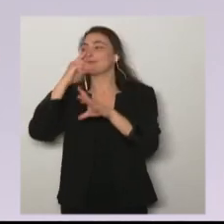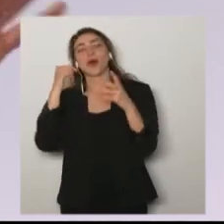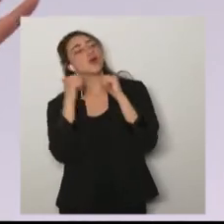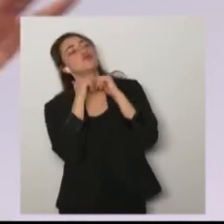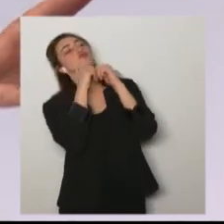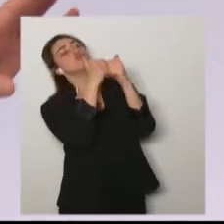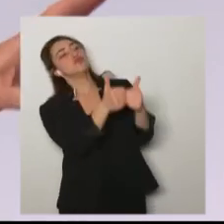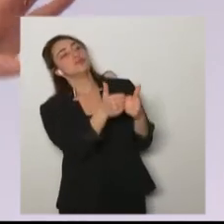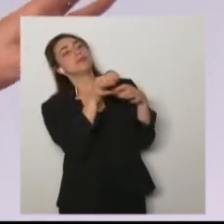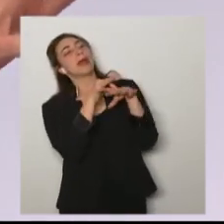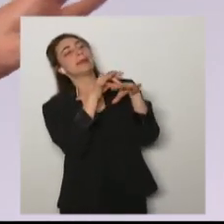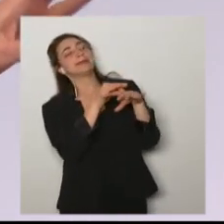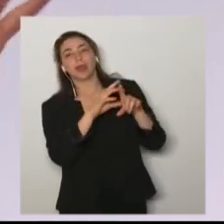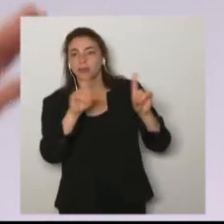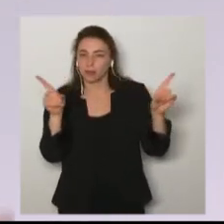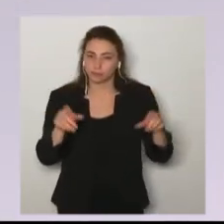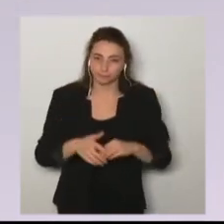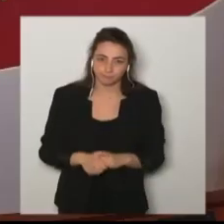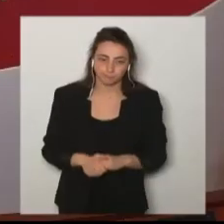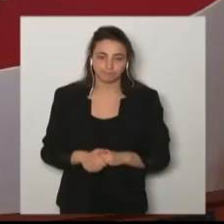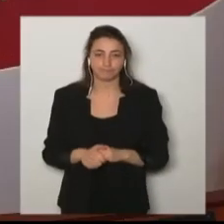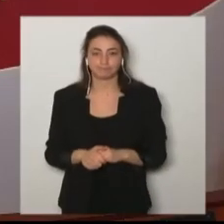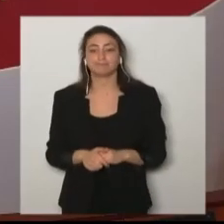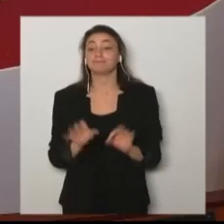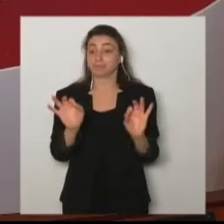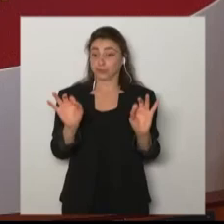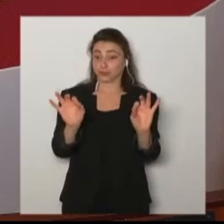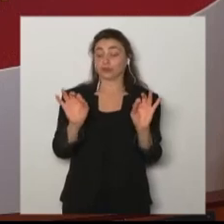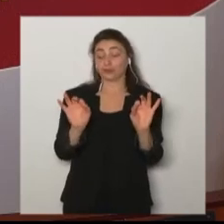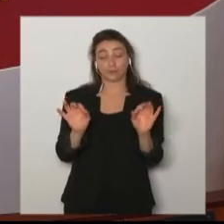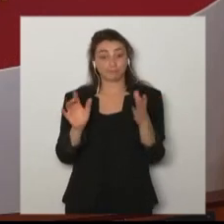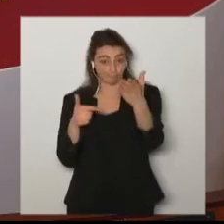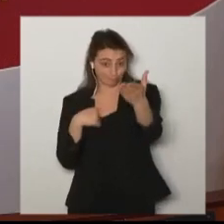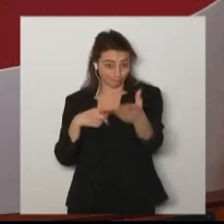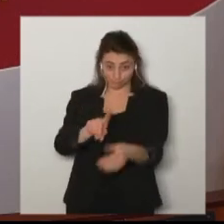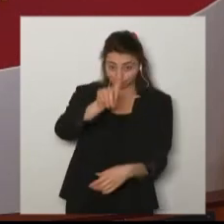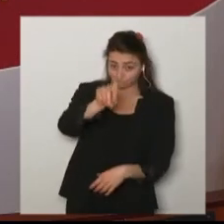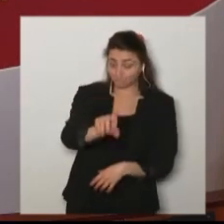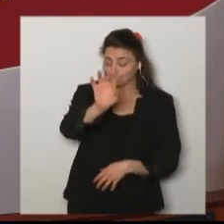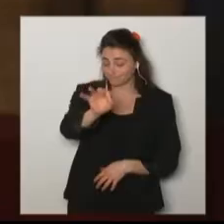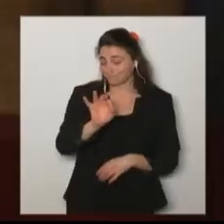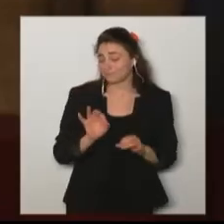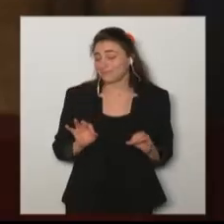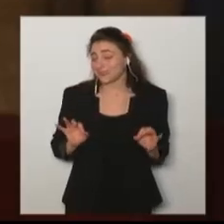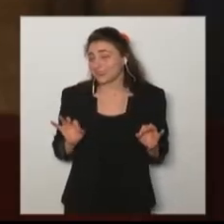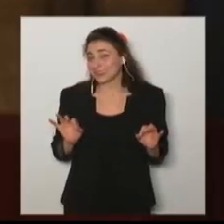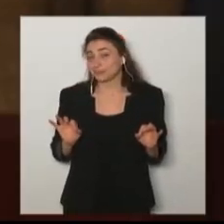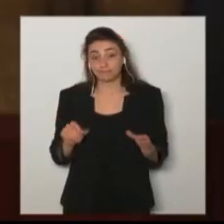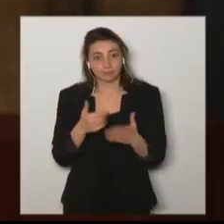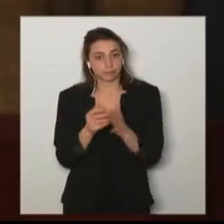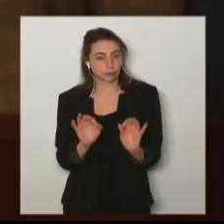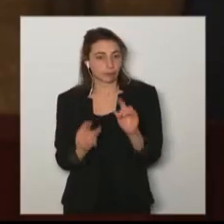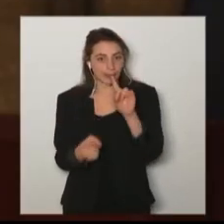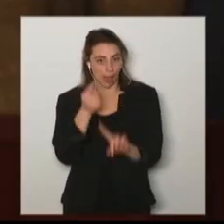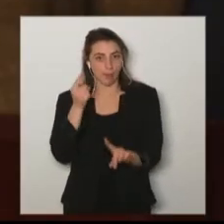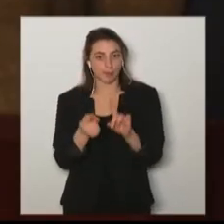We are going to talk about legislation Yeah. Here. It's very important because it's like with the relapse thing, it's not like you're sick and then